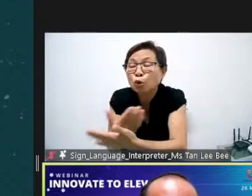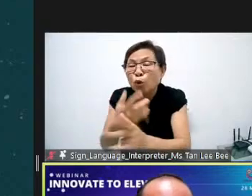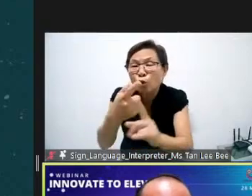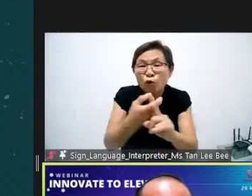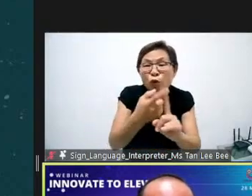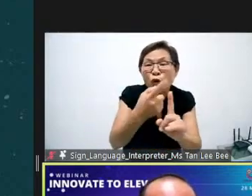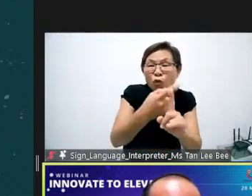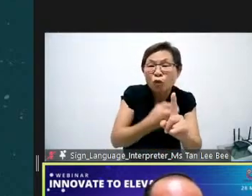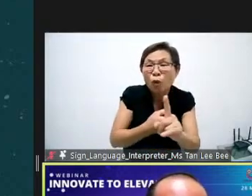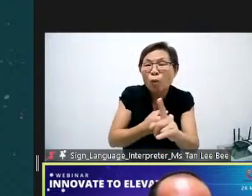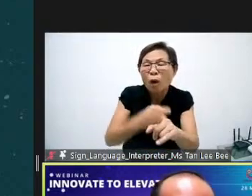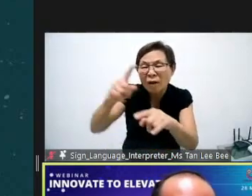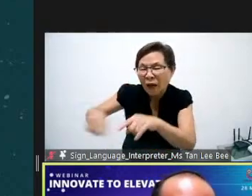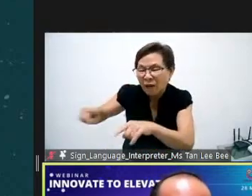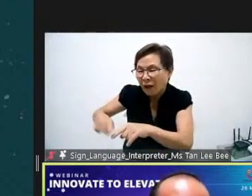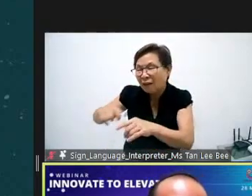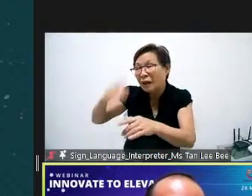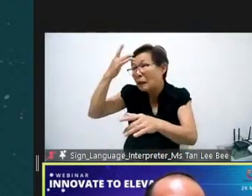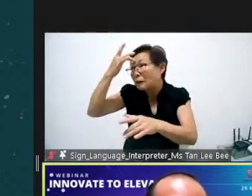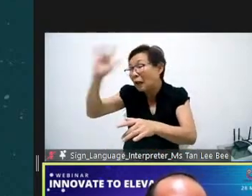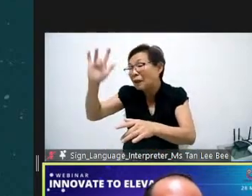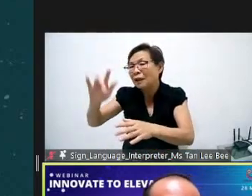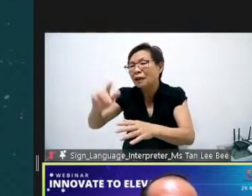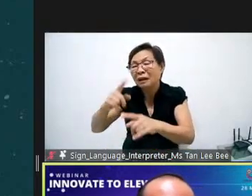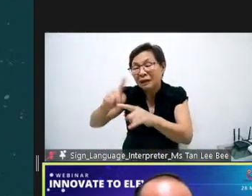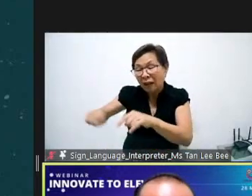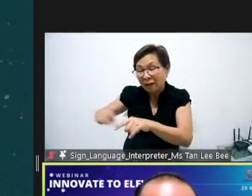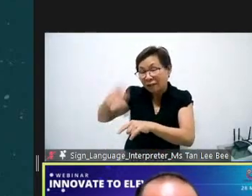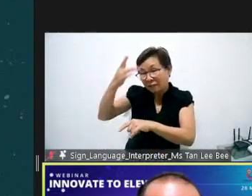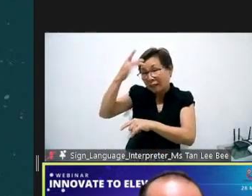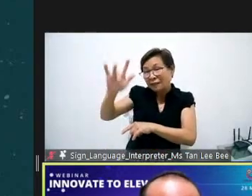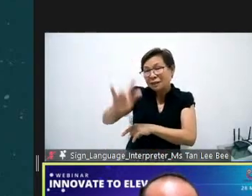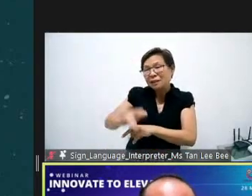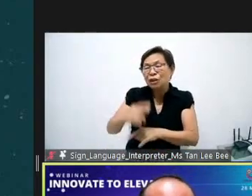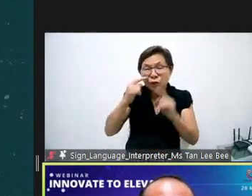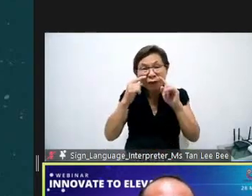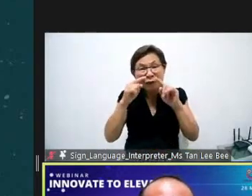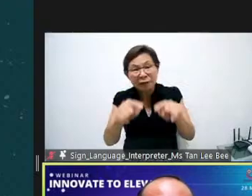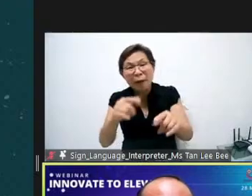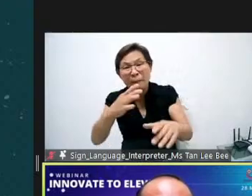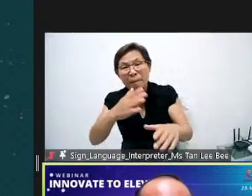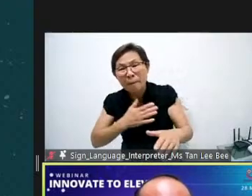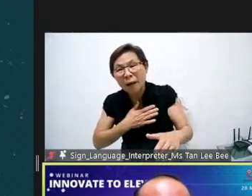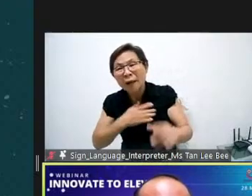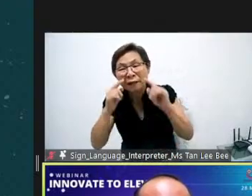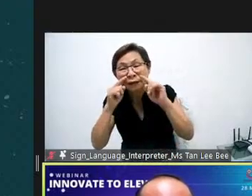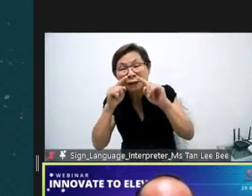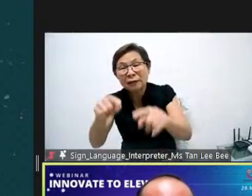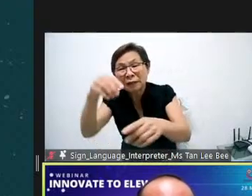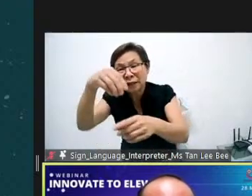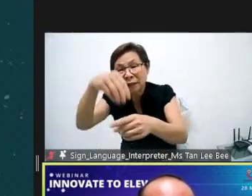multiple intelligence. They are kinesthetic, interpersonal, music, and you can see in